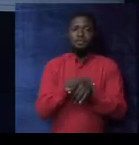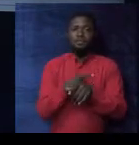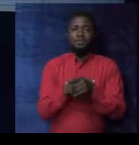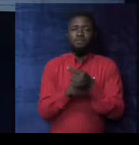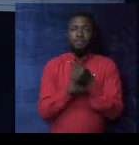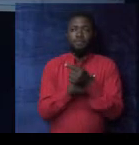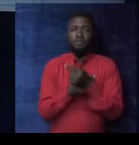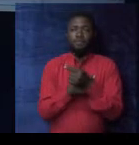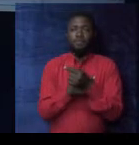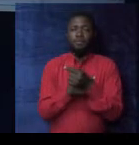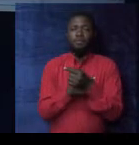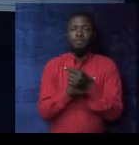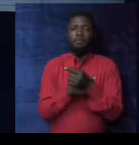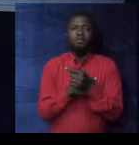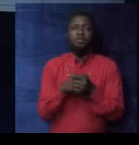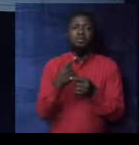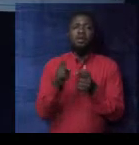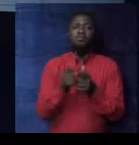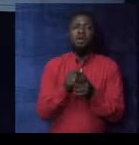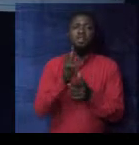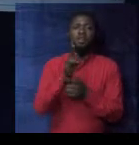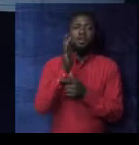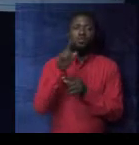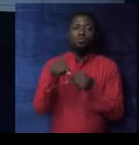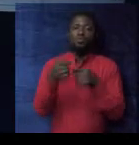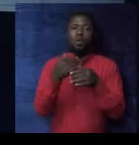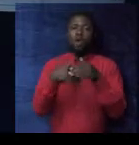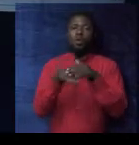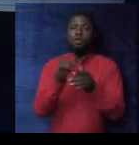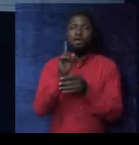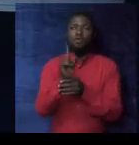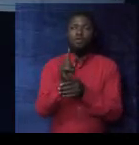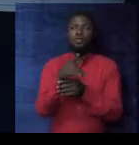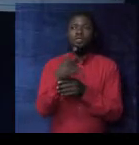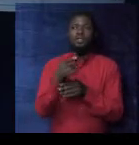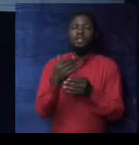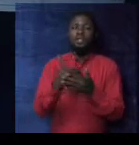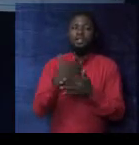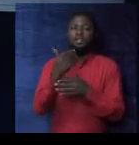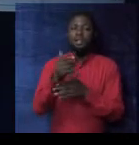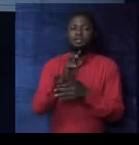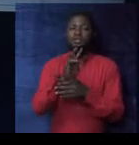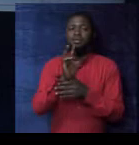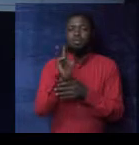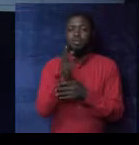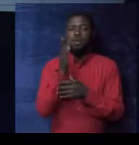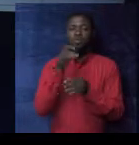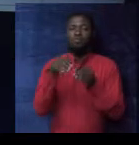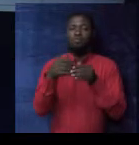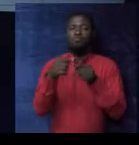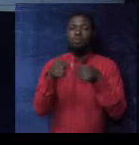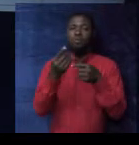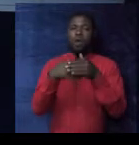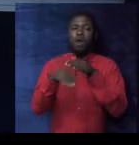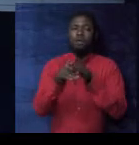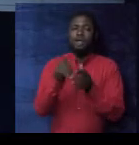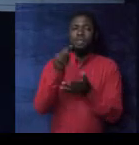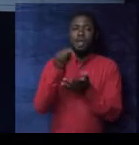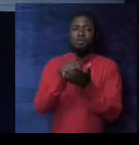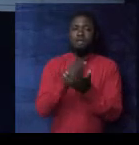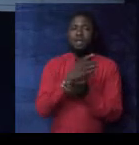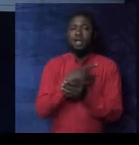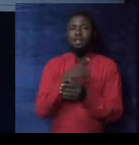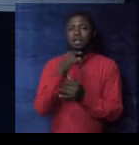now. Okay, so obviously the first 3 will go under ones, the next 3 digits will go under thousands,